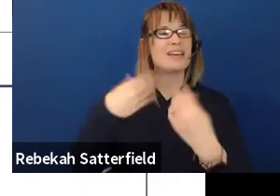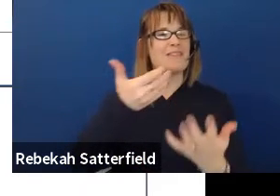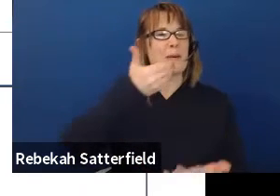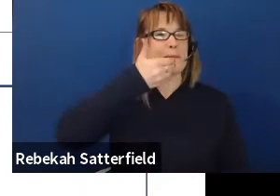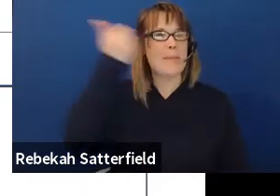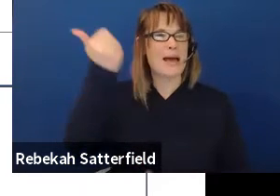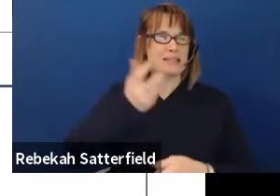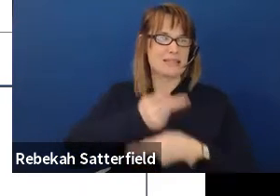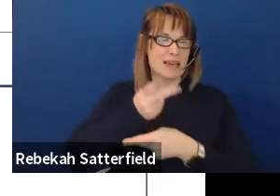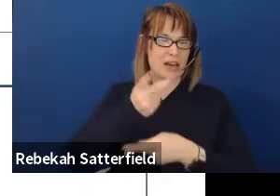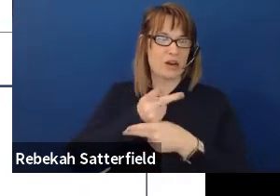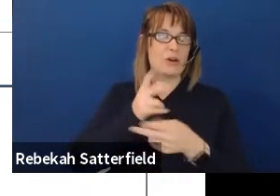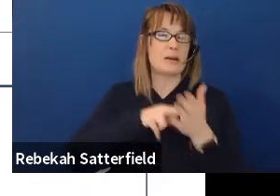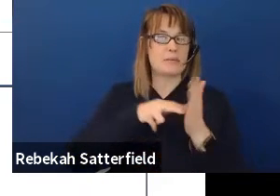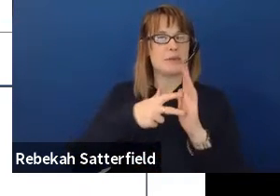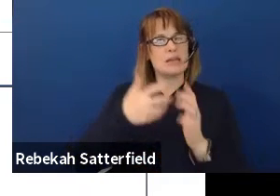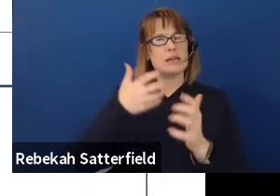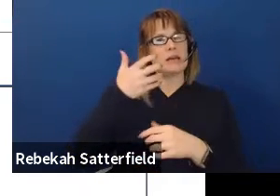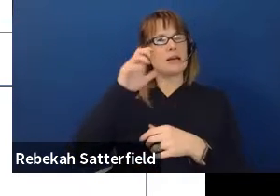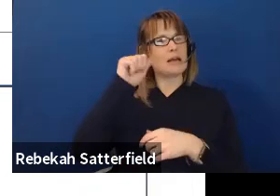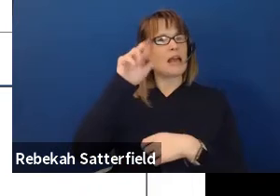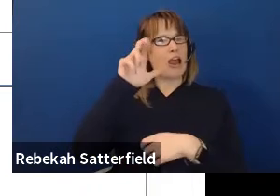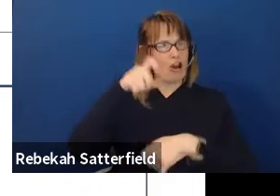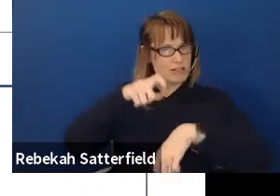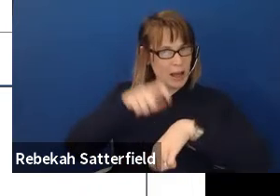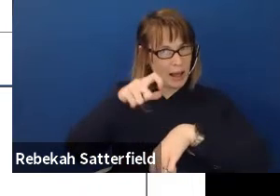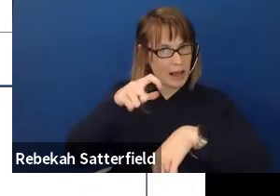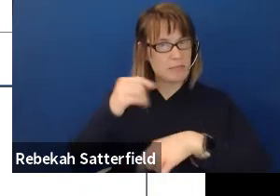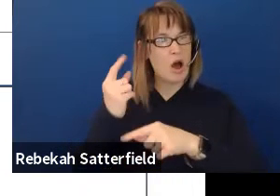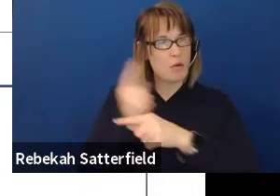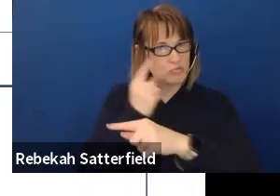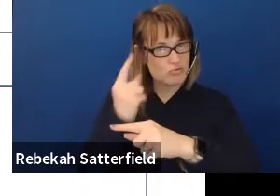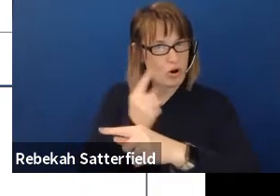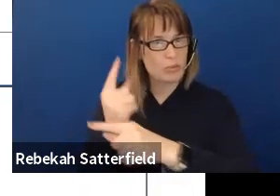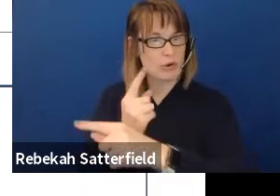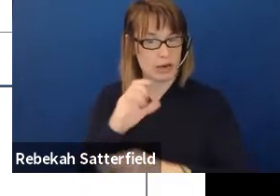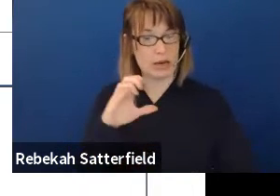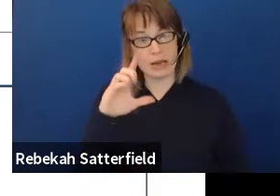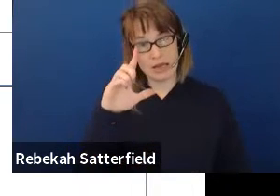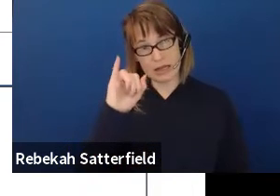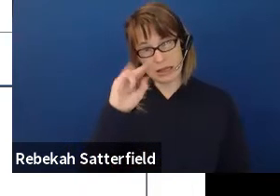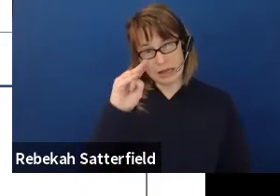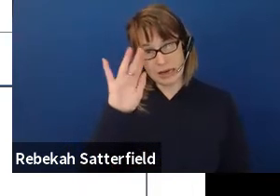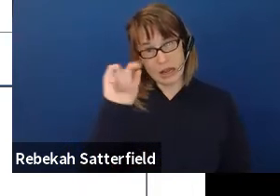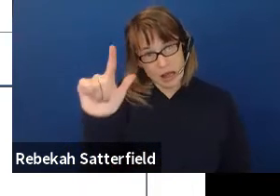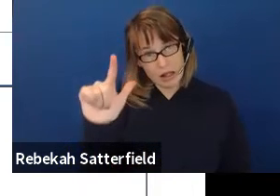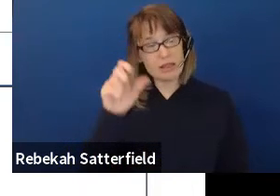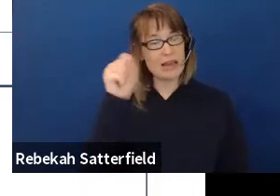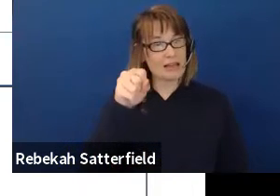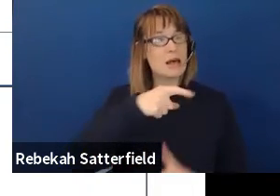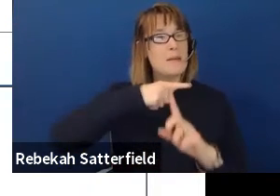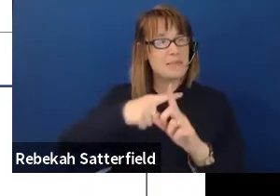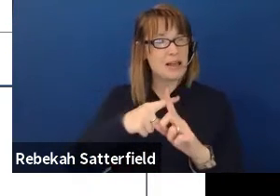timely, responsive, and appropriate, not just clinically, but also linguistically as well. for